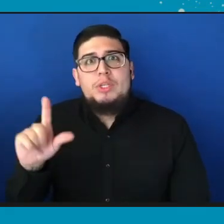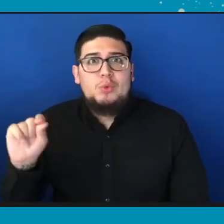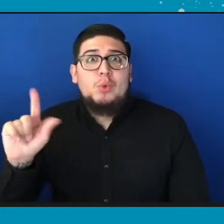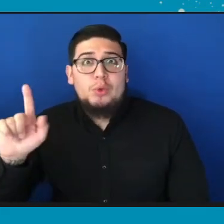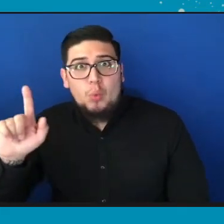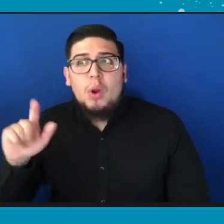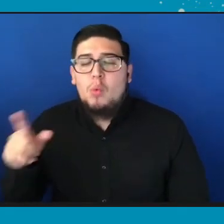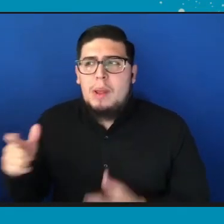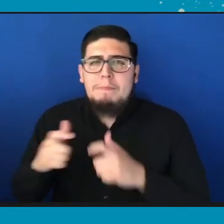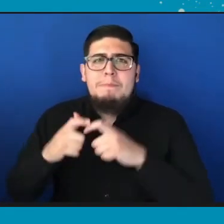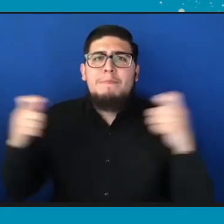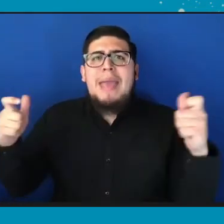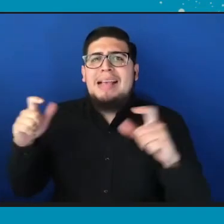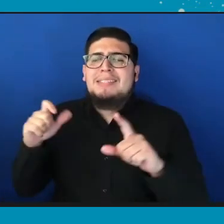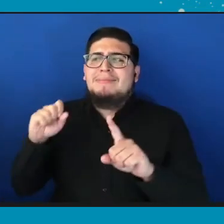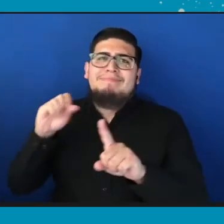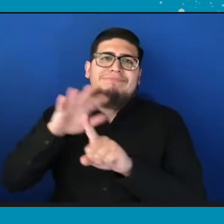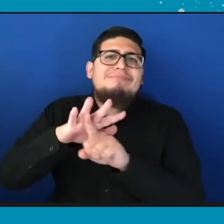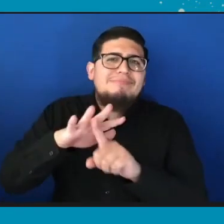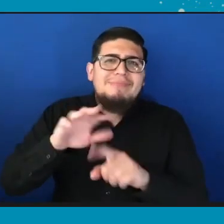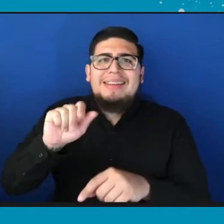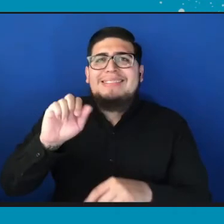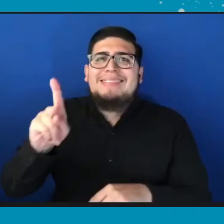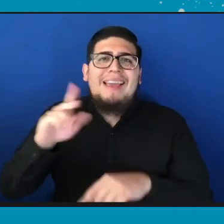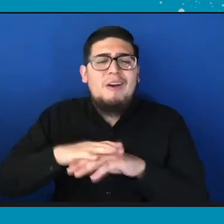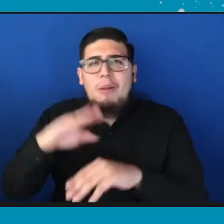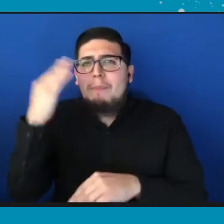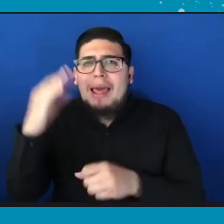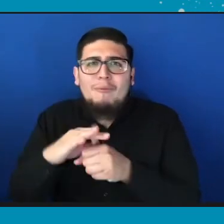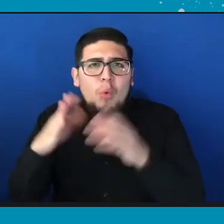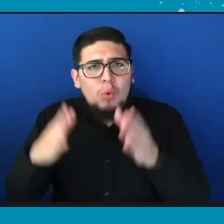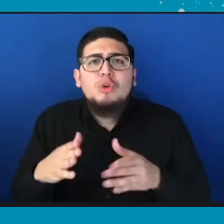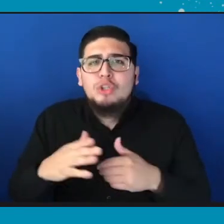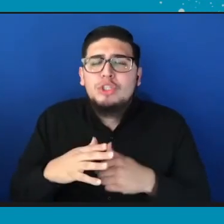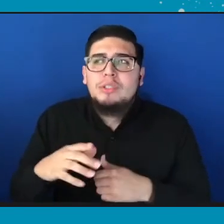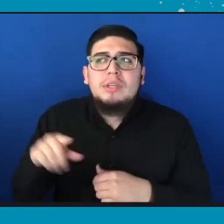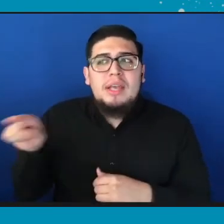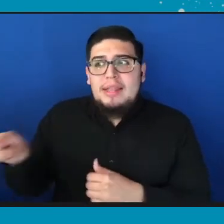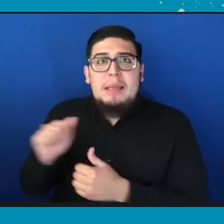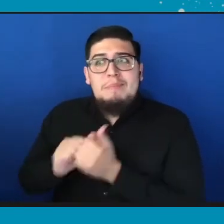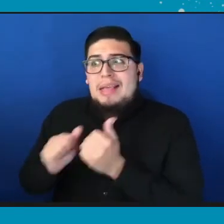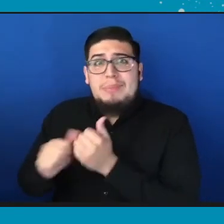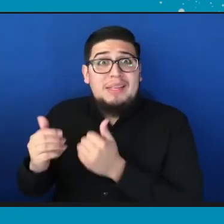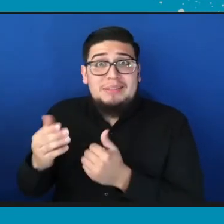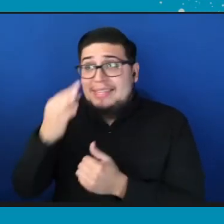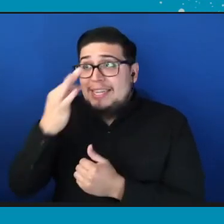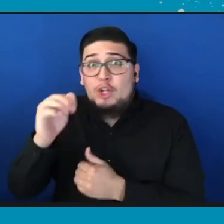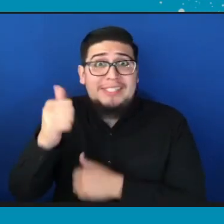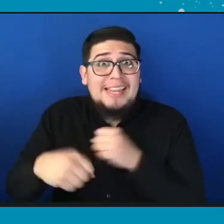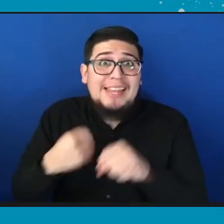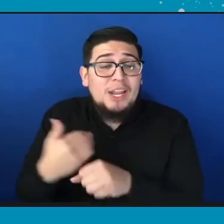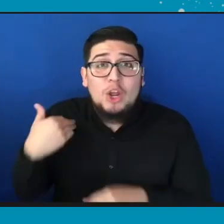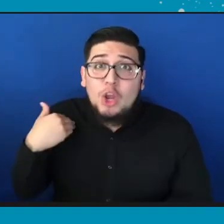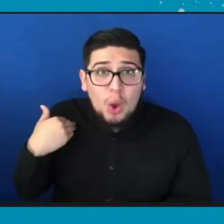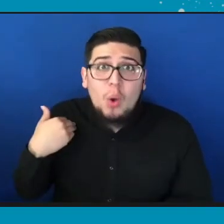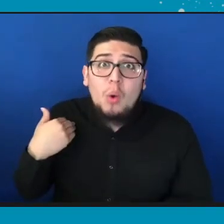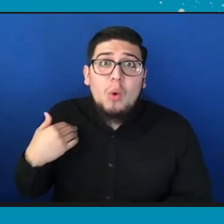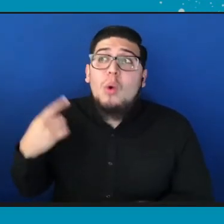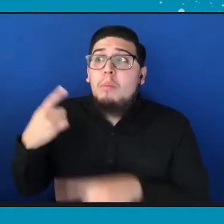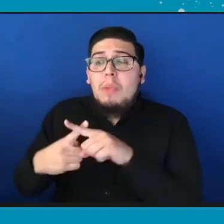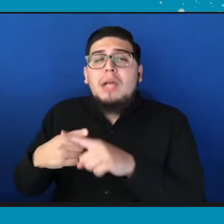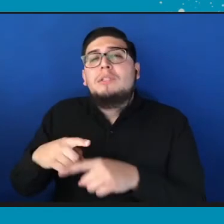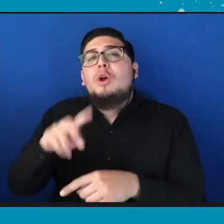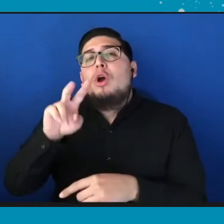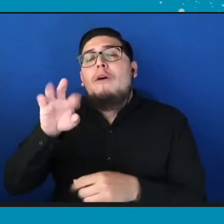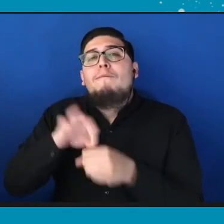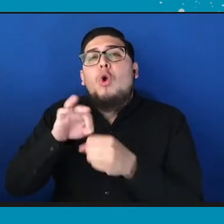voters, beginning with the photo ID laws that were passed nearly a decade ago, along with voter purge and all that, or voter purge procedures